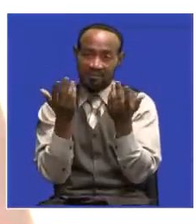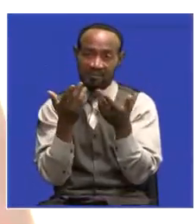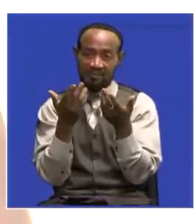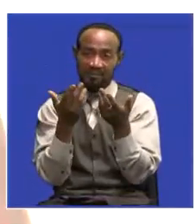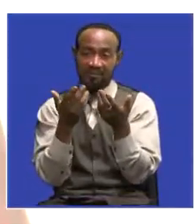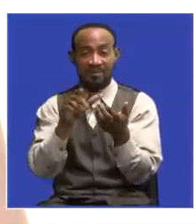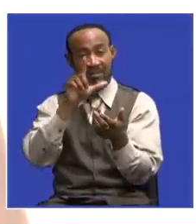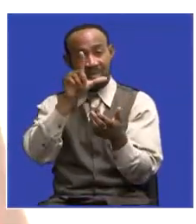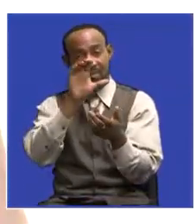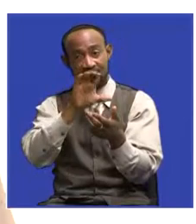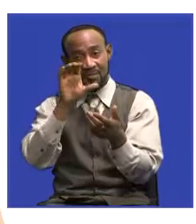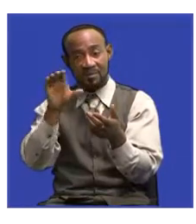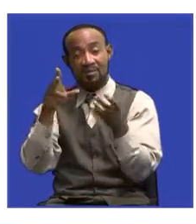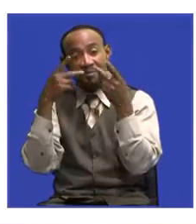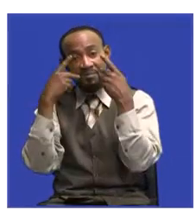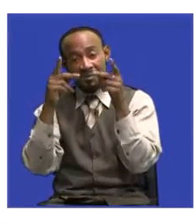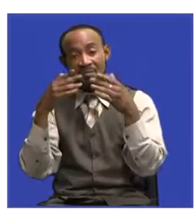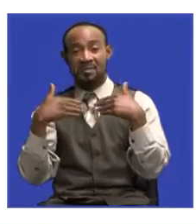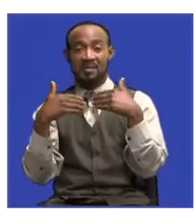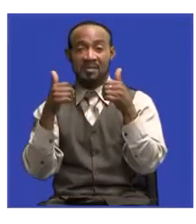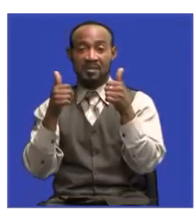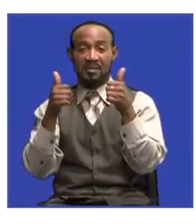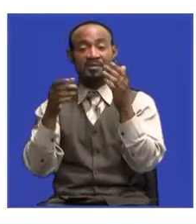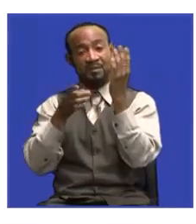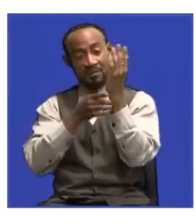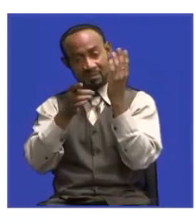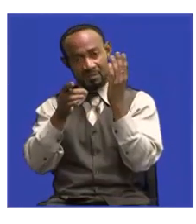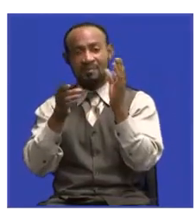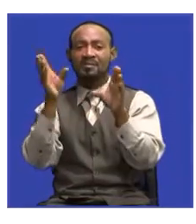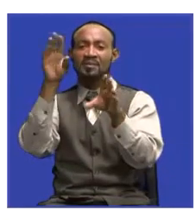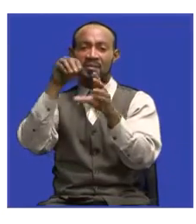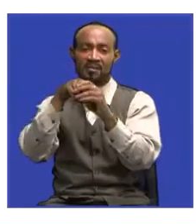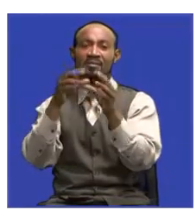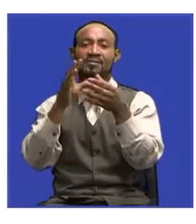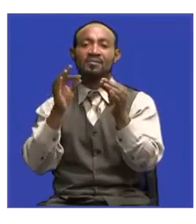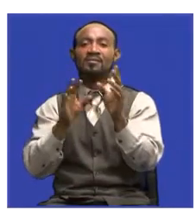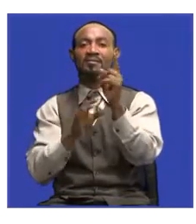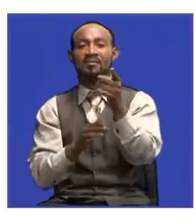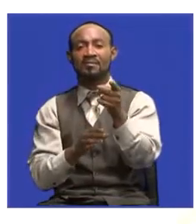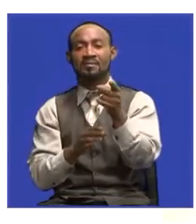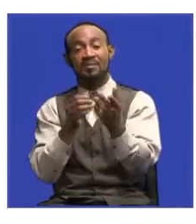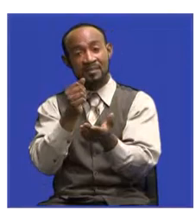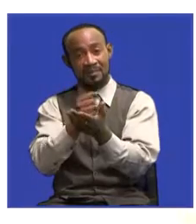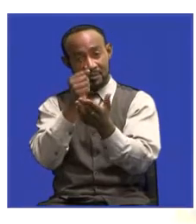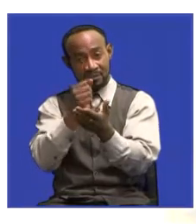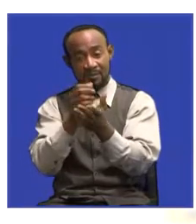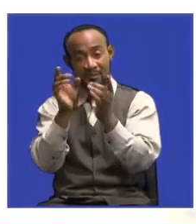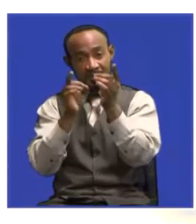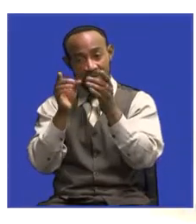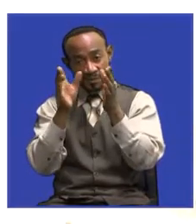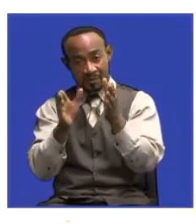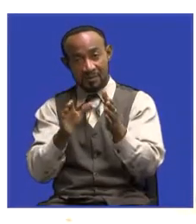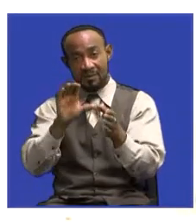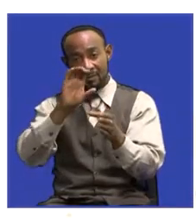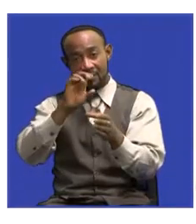Lusaka City Council Public Health Department has taken keen interest in this story. Assistant Public Health Director